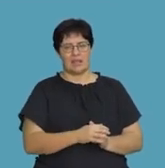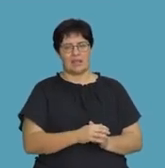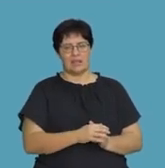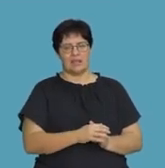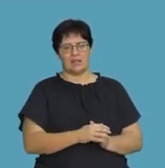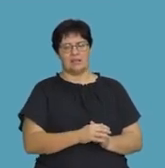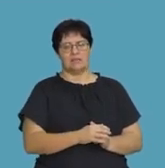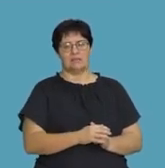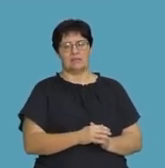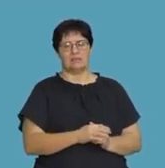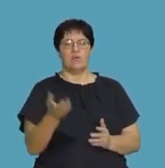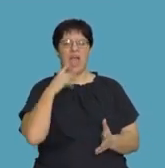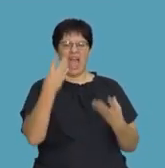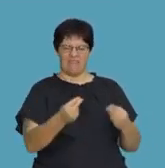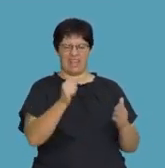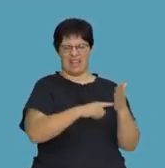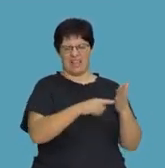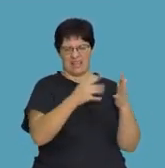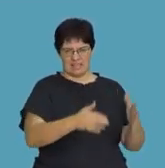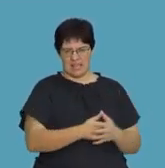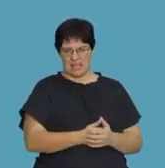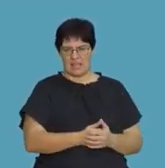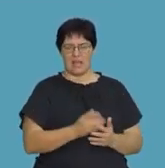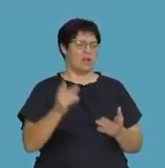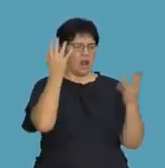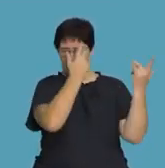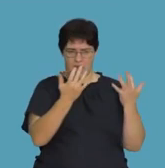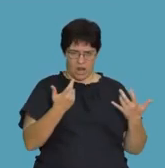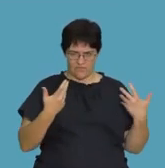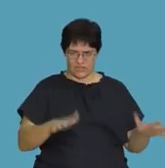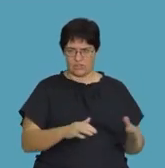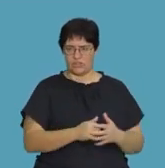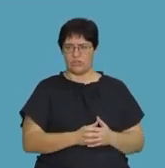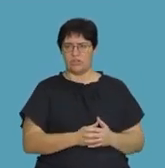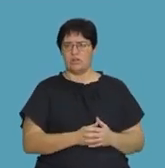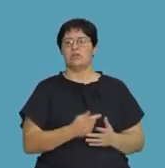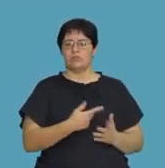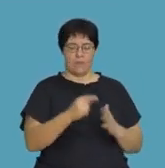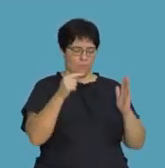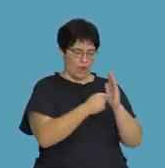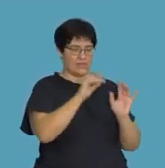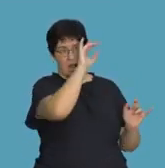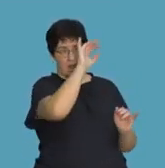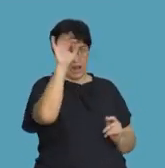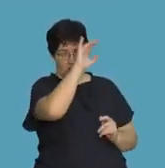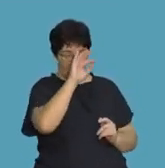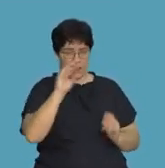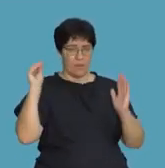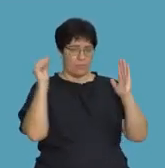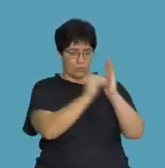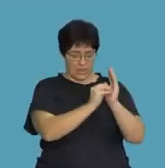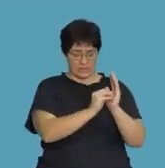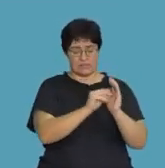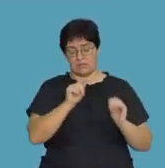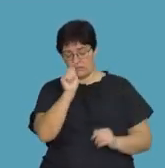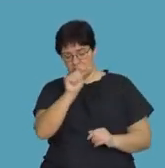these beautiful gadgets of yours, which we call calculators, after working this out, you can always just press the